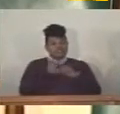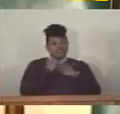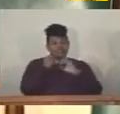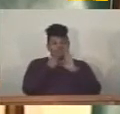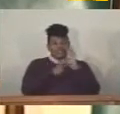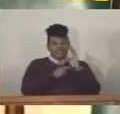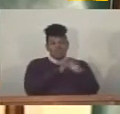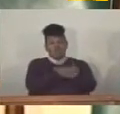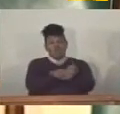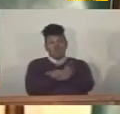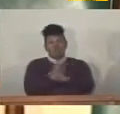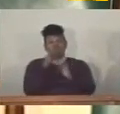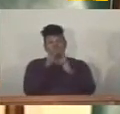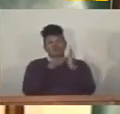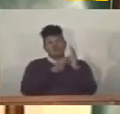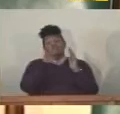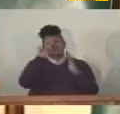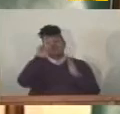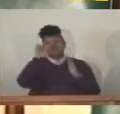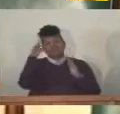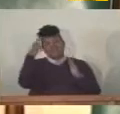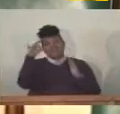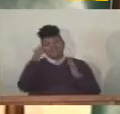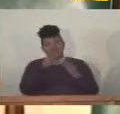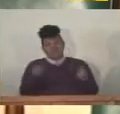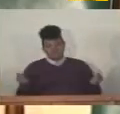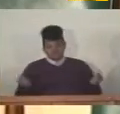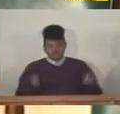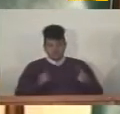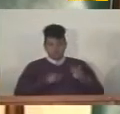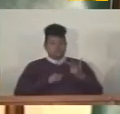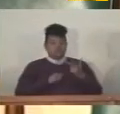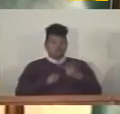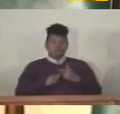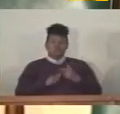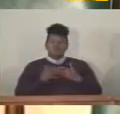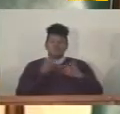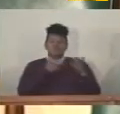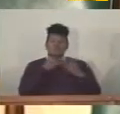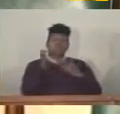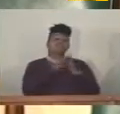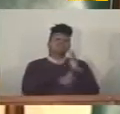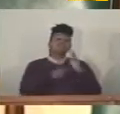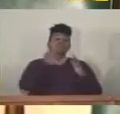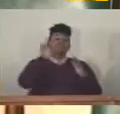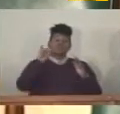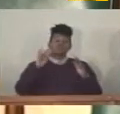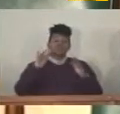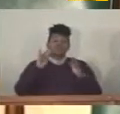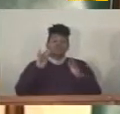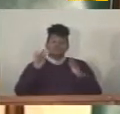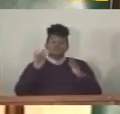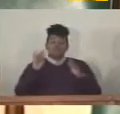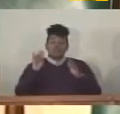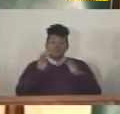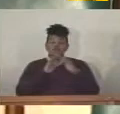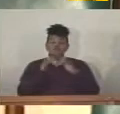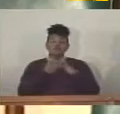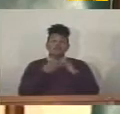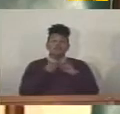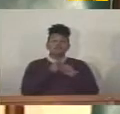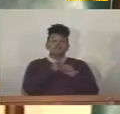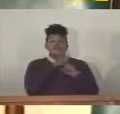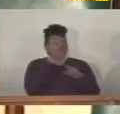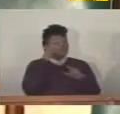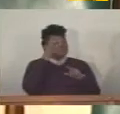Regulatory Authority Regulations 2018 Resolution, whether Section 37 of the Jamaica